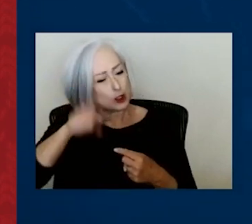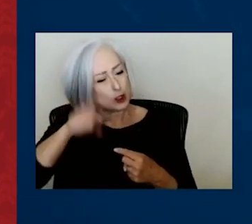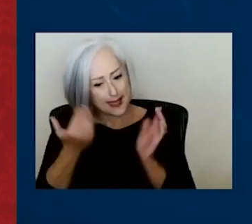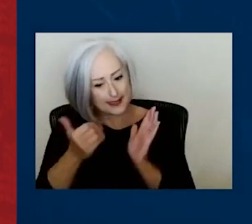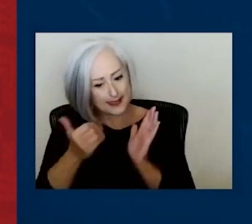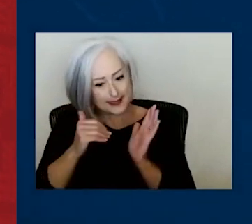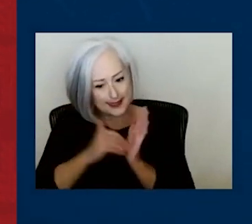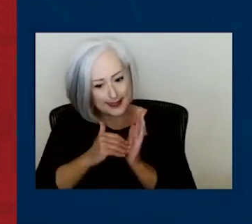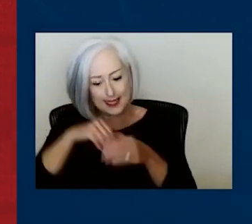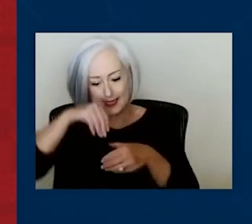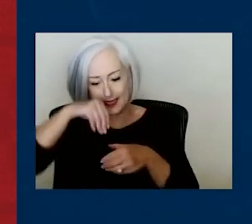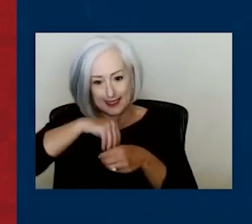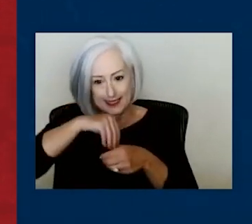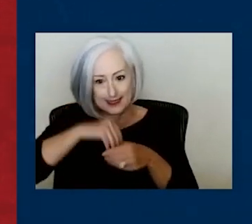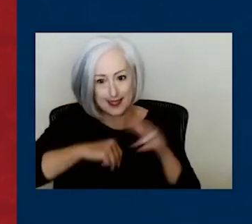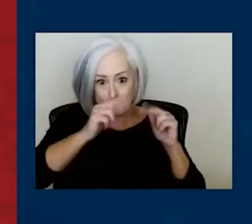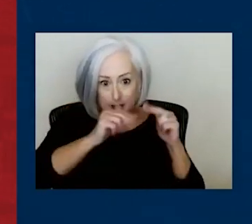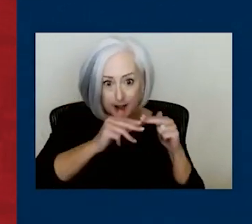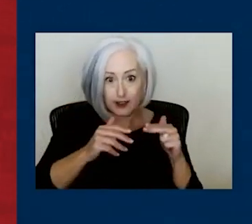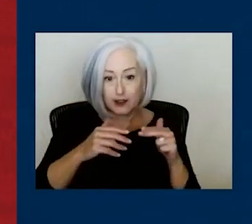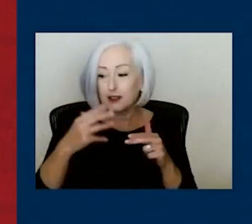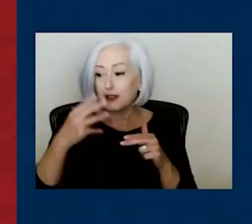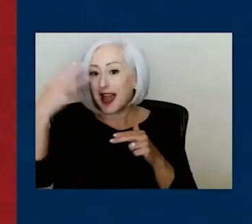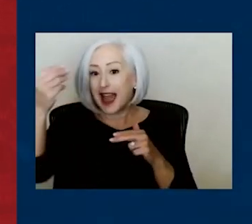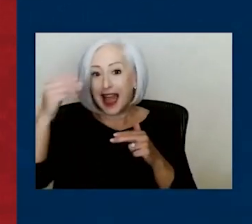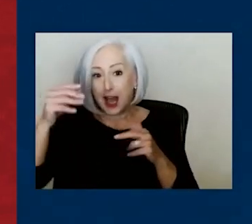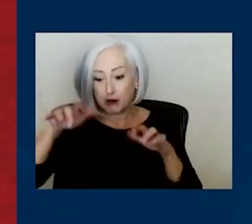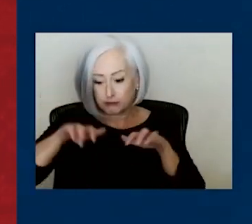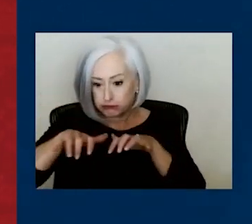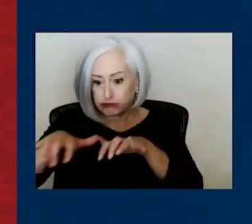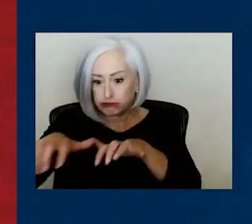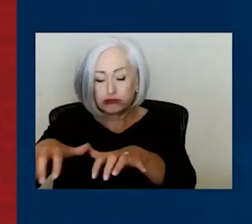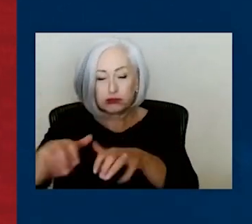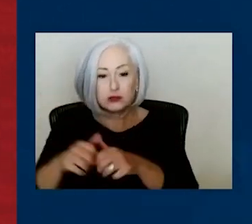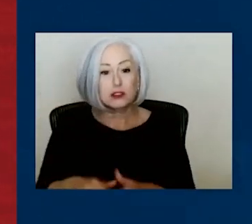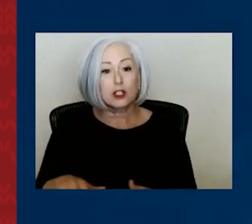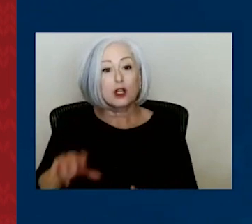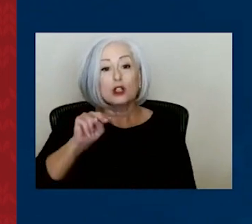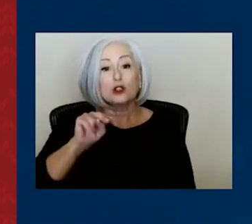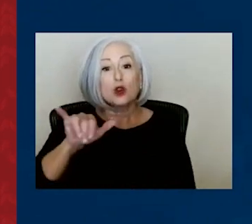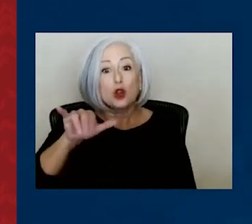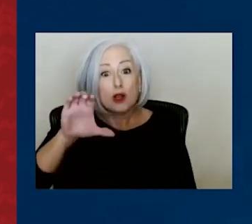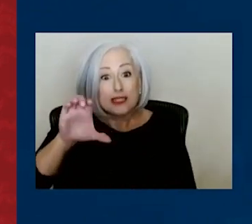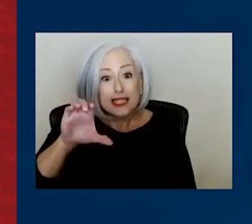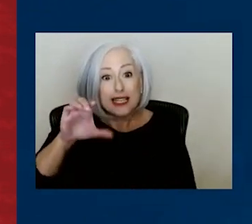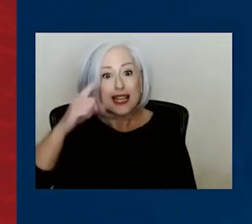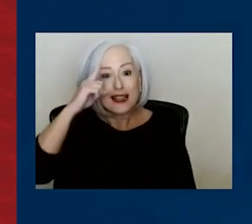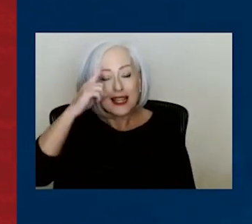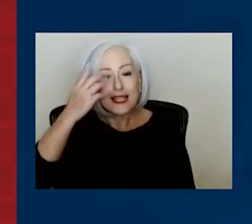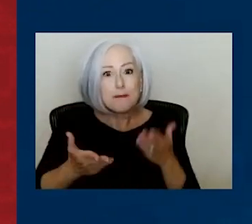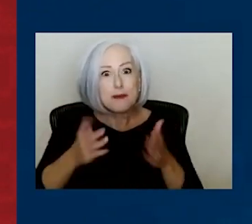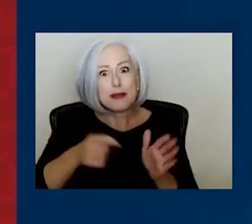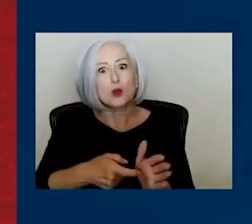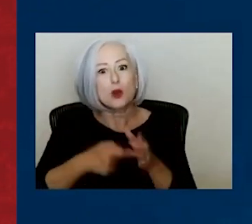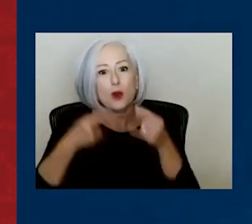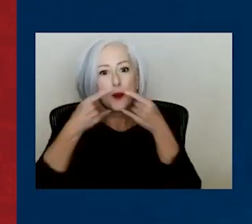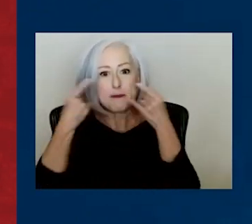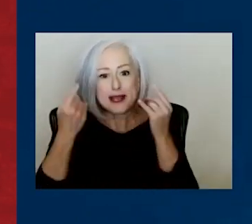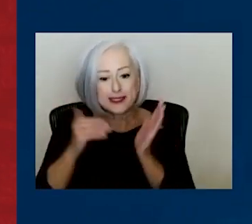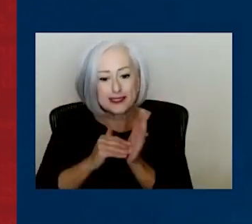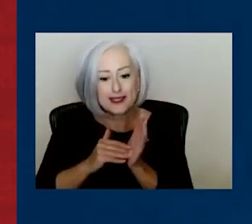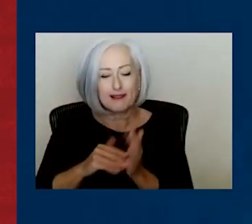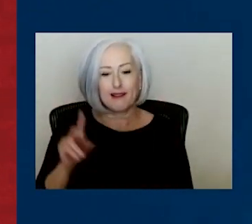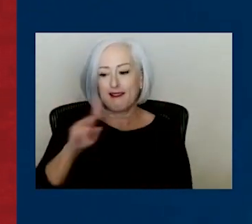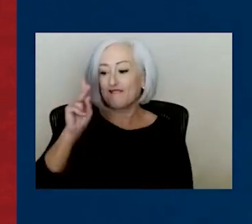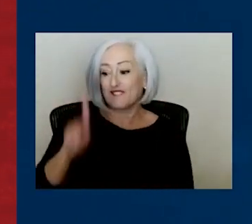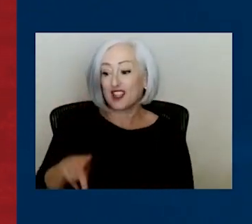crowds? In fact, in New York, they believe they're at the cusp of having to put a mask mandate back in place. Philadelphia already did. So